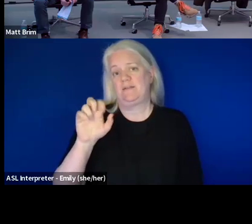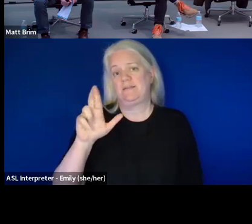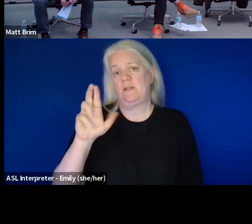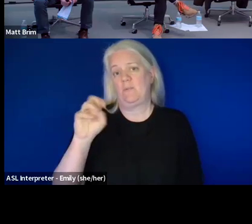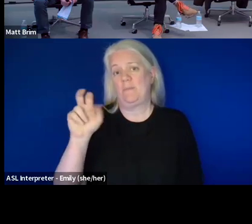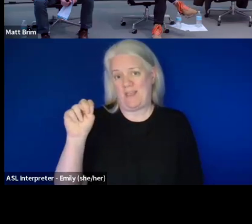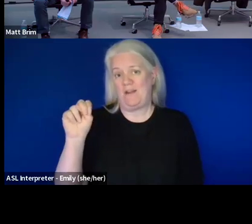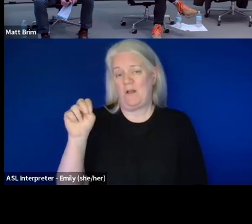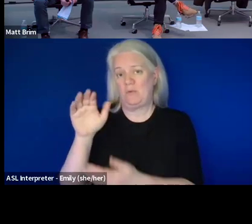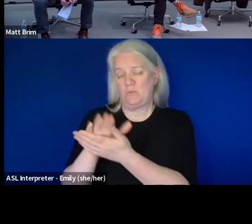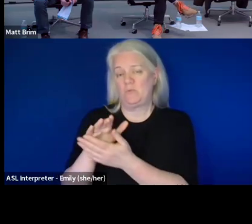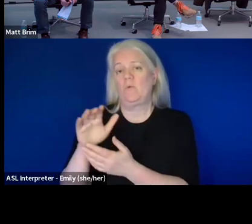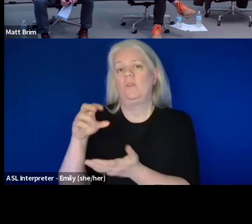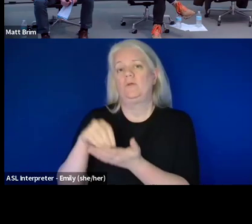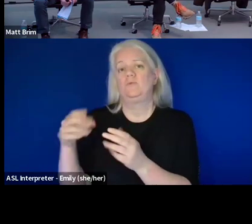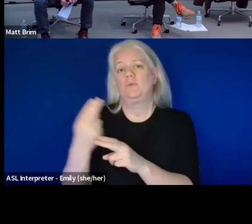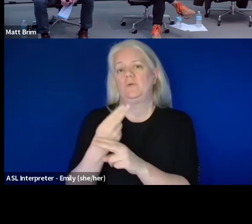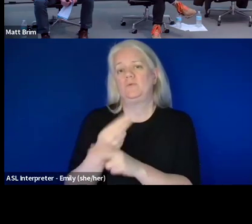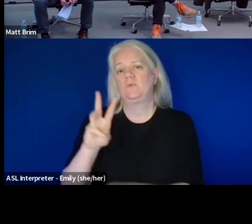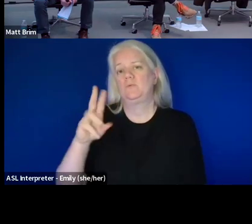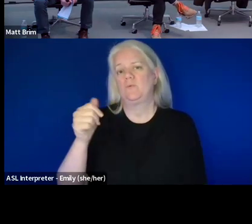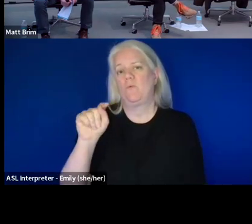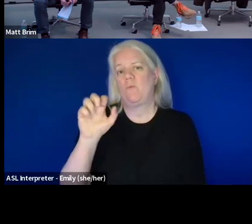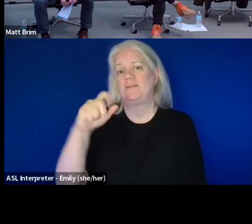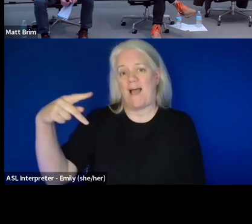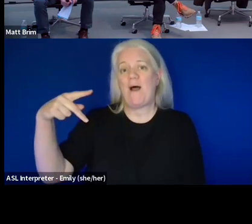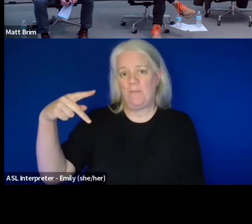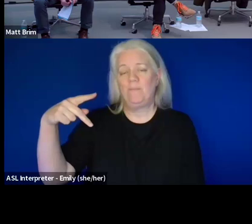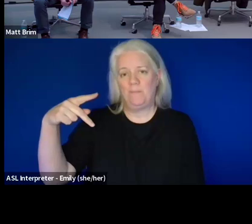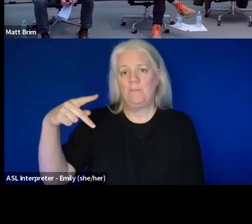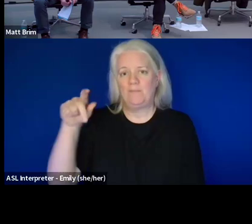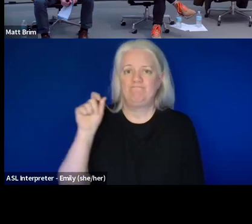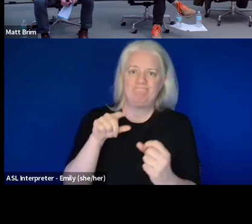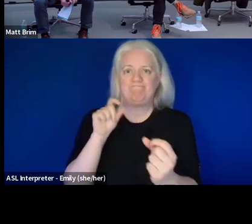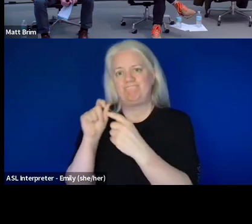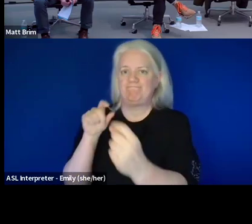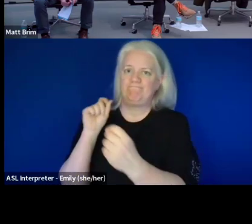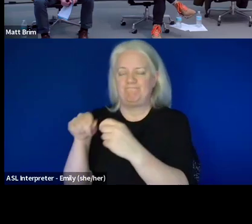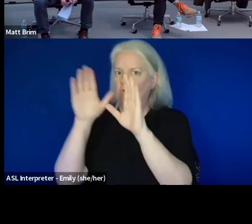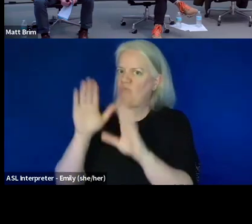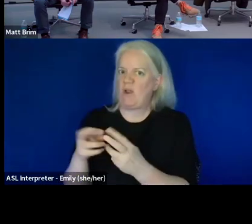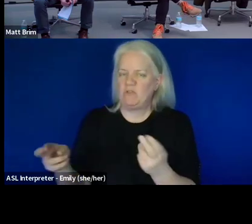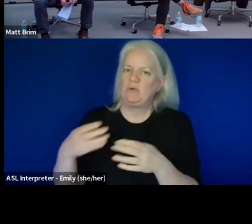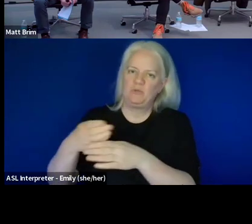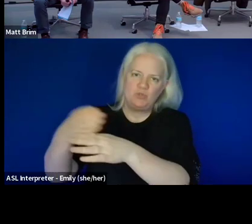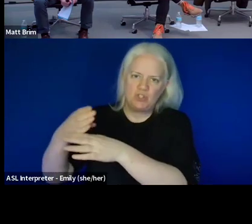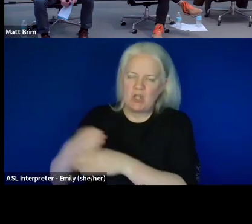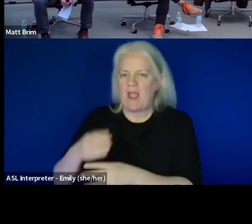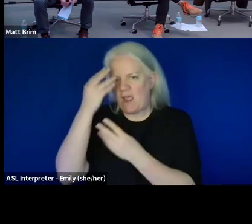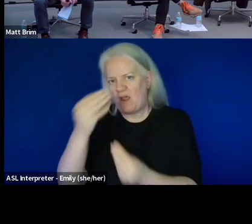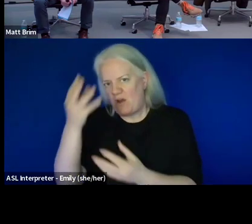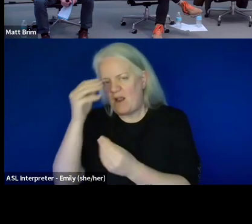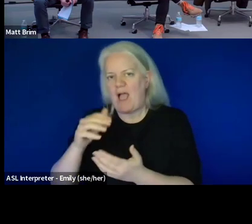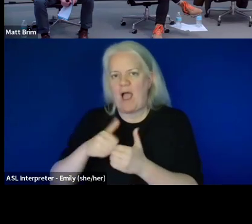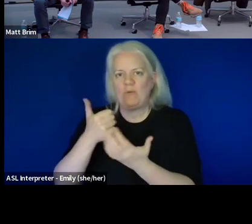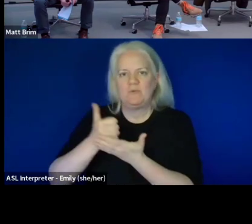students have used WhatsApp as a really great resource to share all sorts of information and resources about how to help each other and